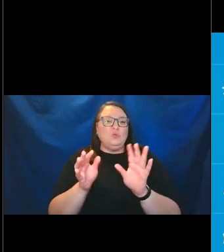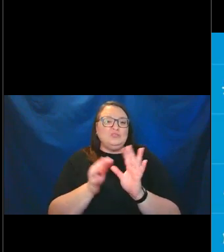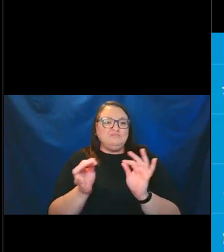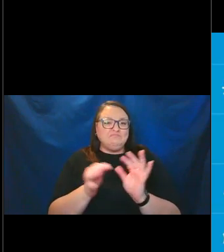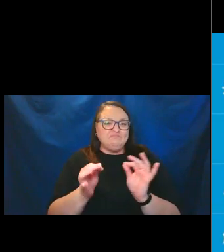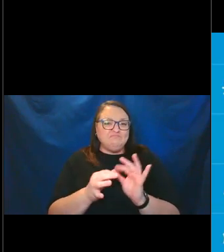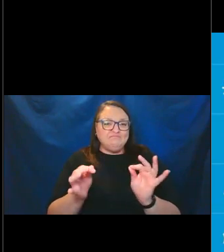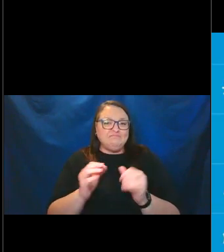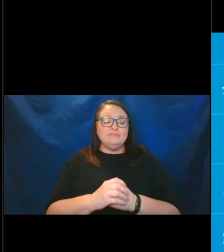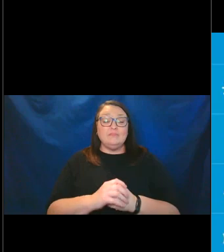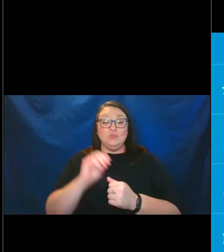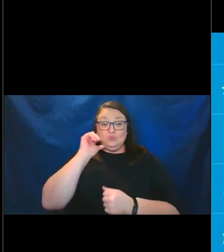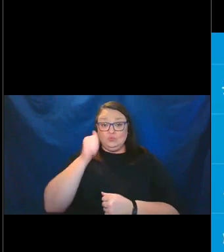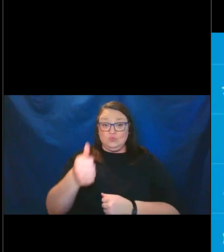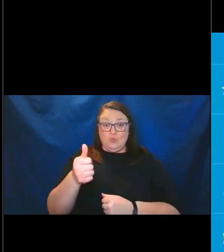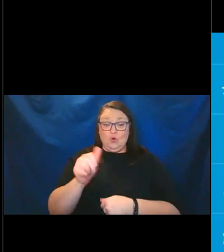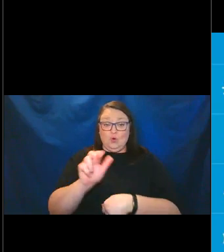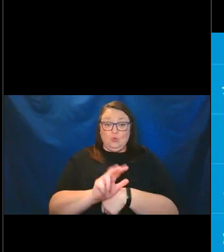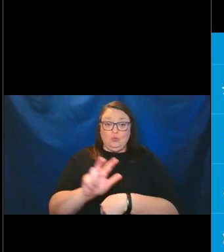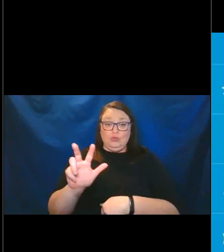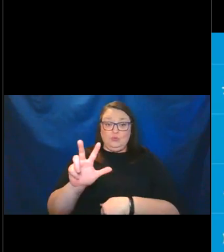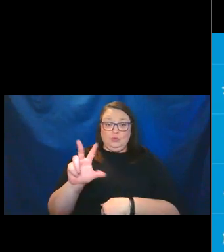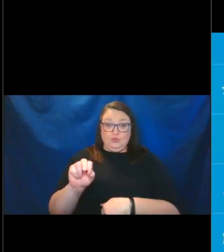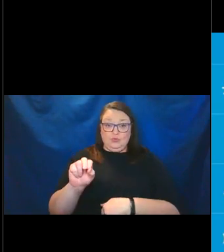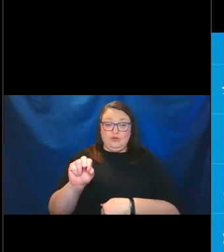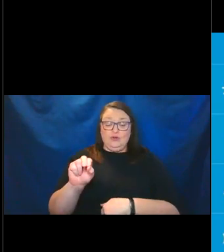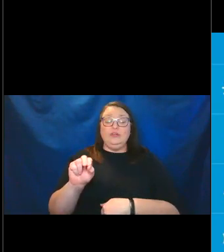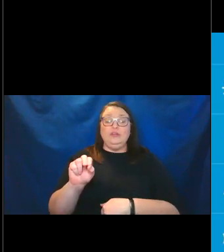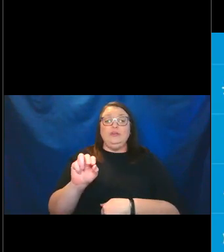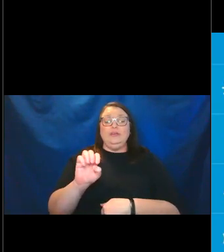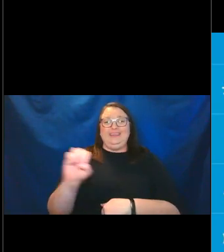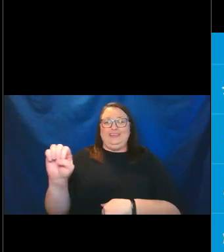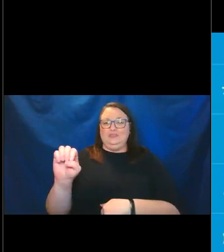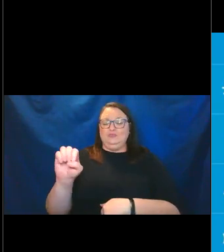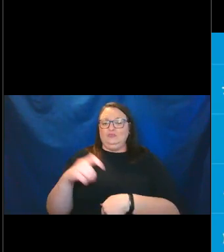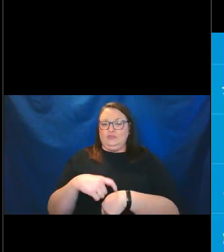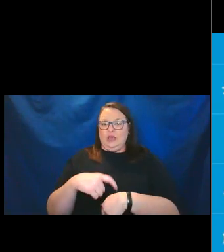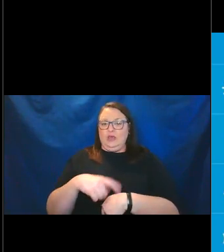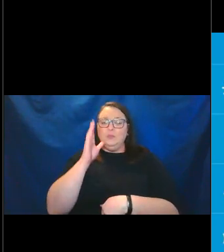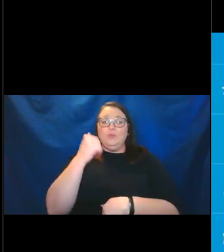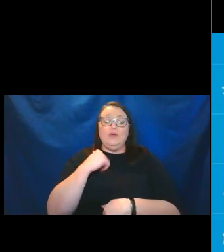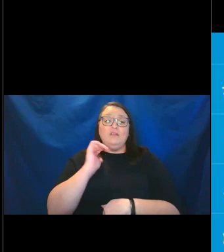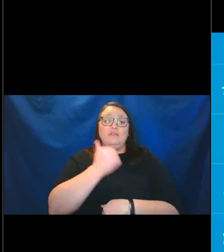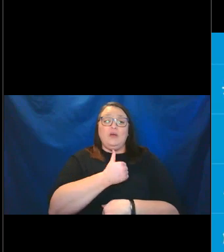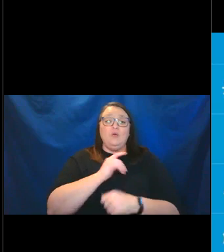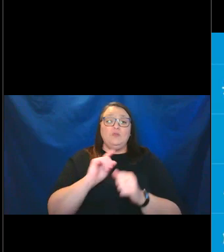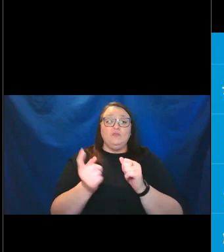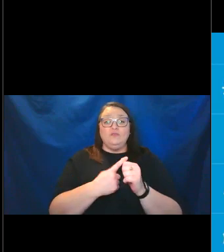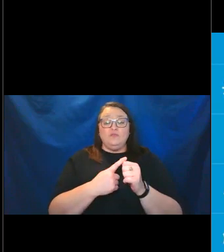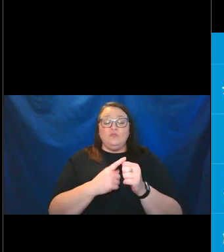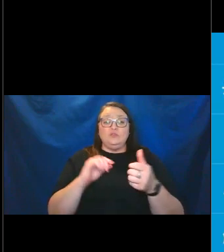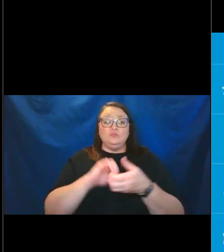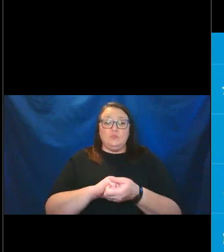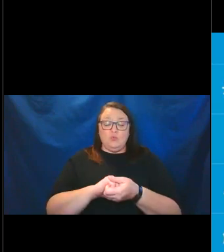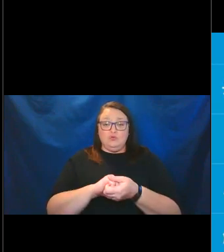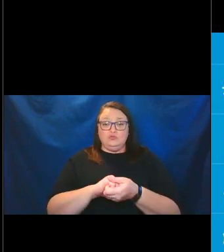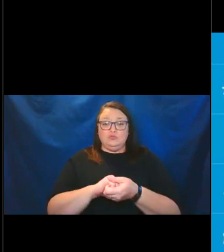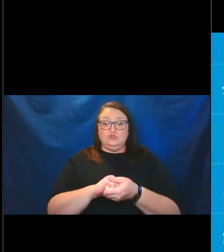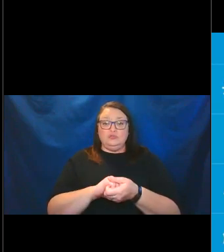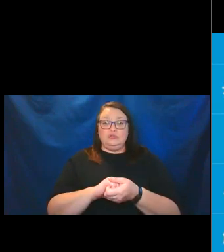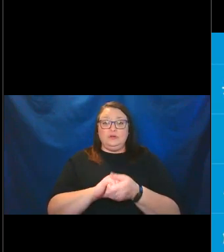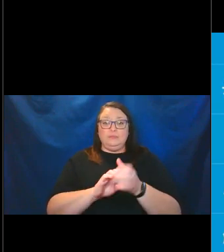things. Tomorrow at 3:30 p.m. Eastern Standard Time, we'll be having our first partnership